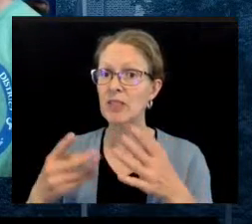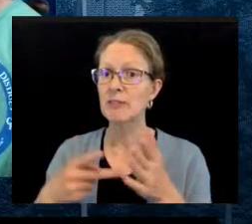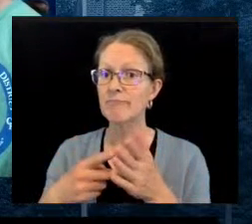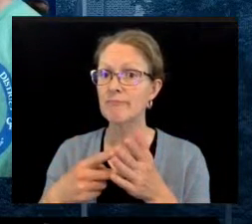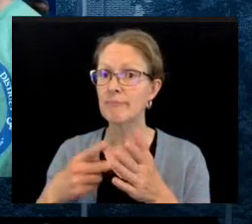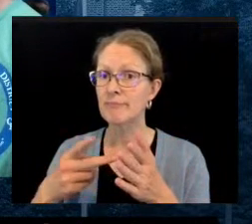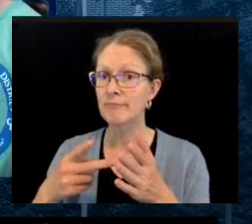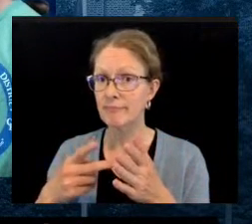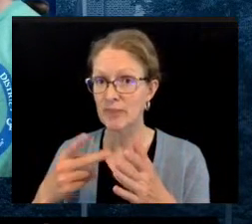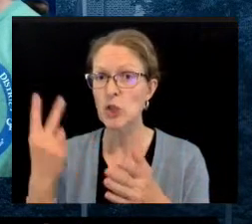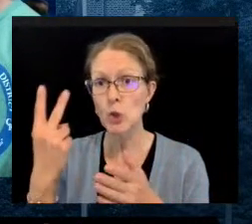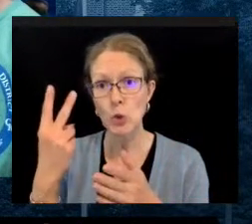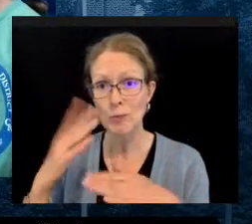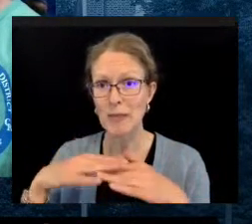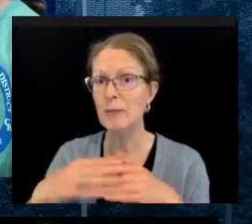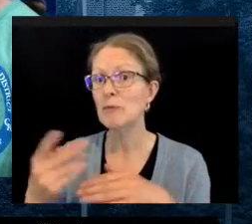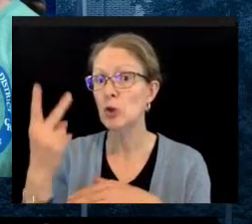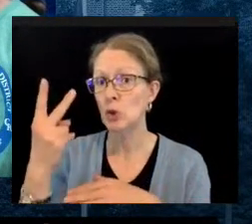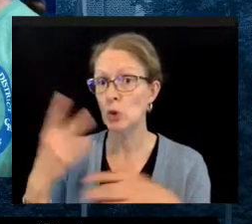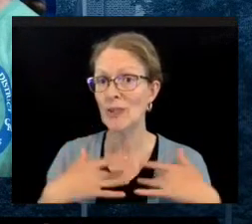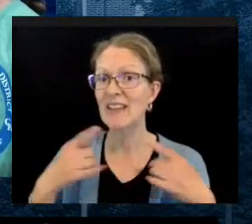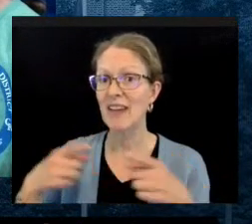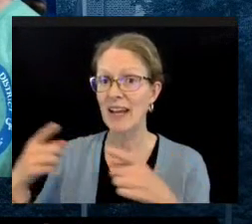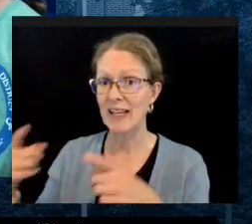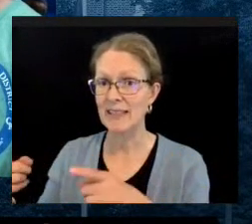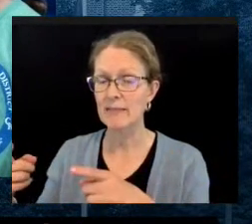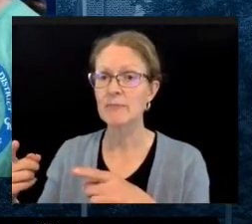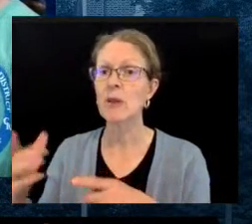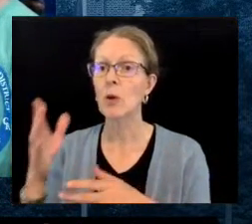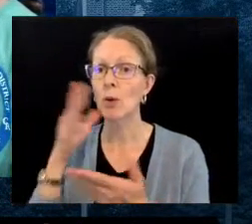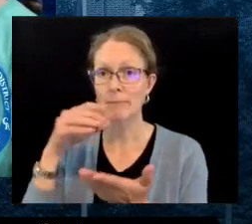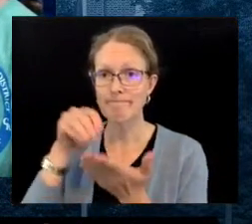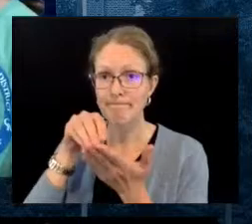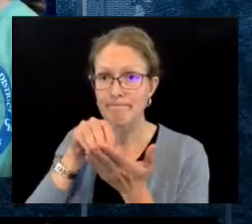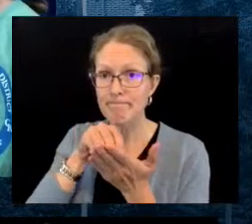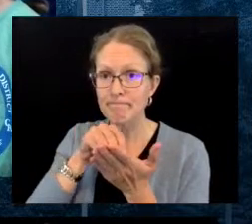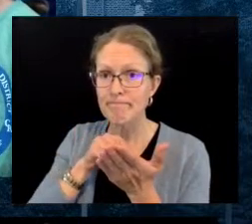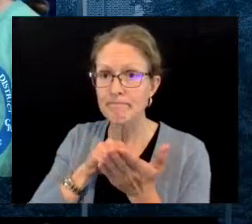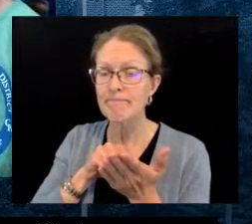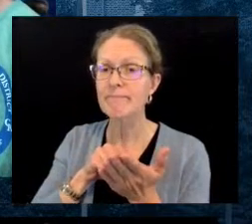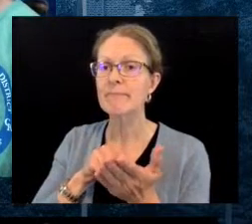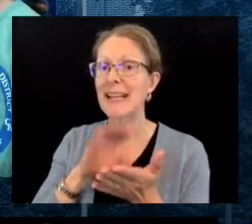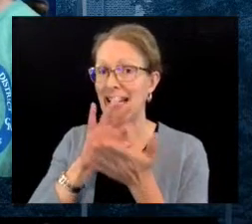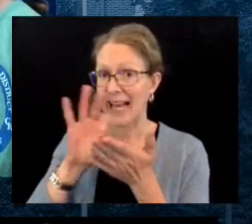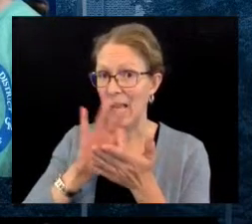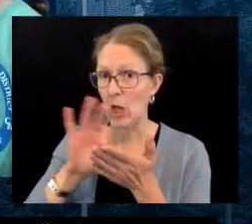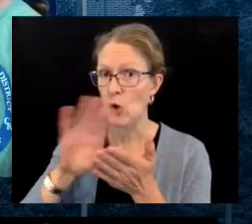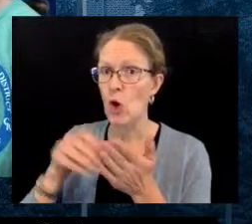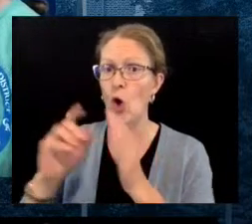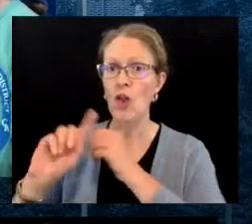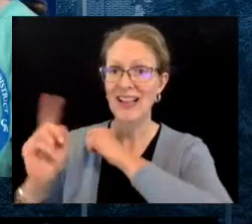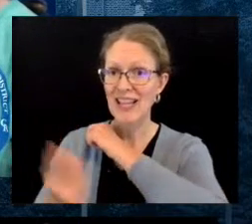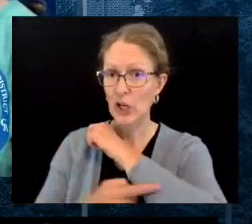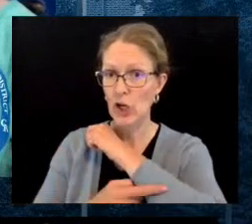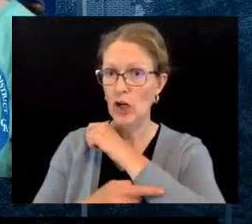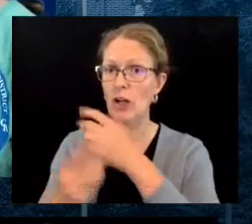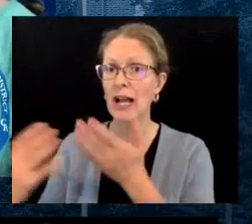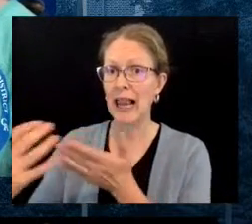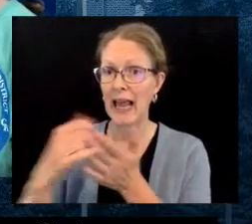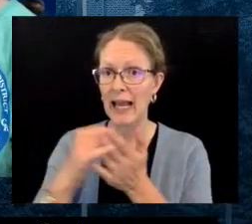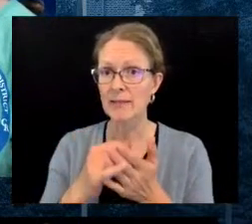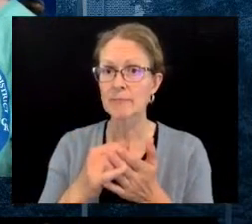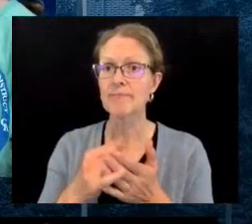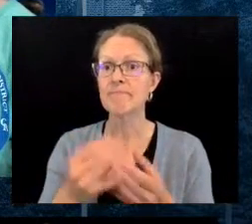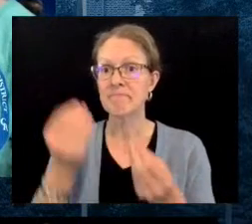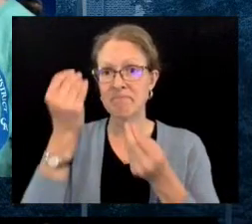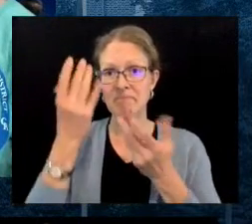out, they're going to record all the litter that they collect and tally it. and provide that information back to Keep Delaware Beautiful.